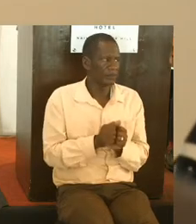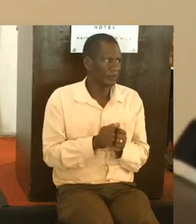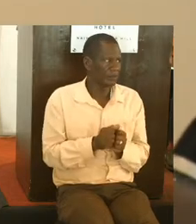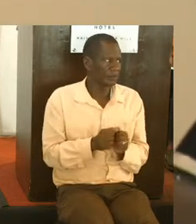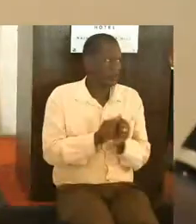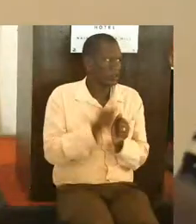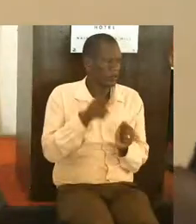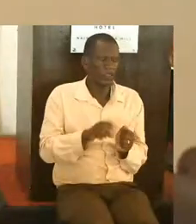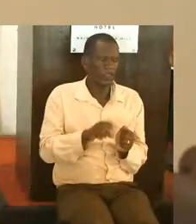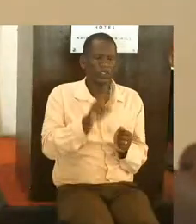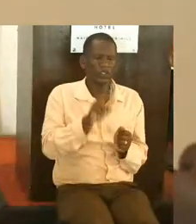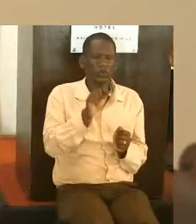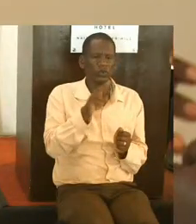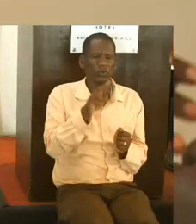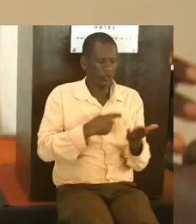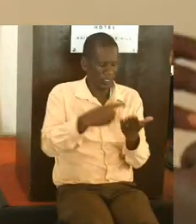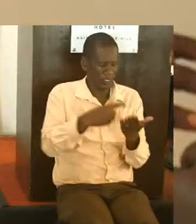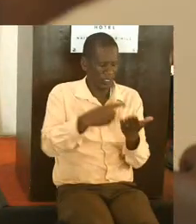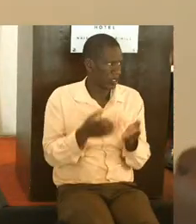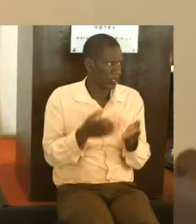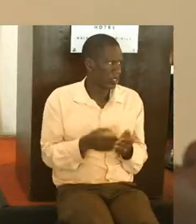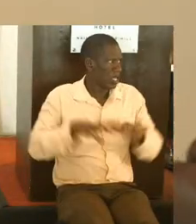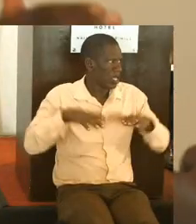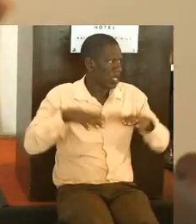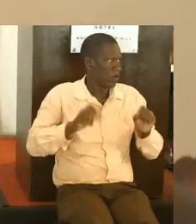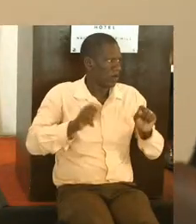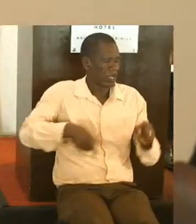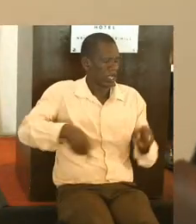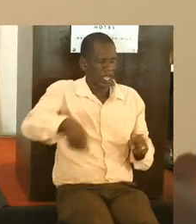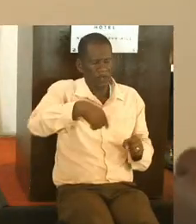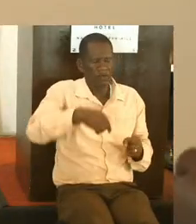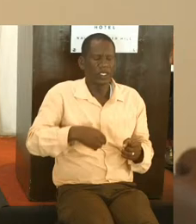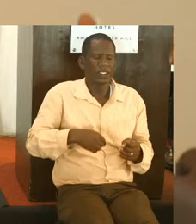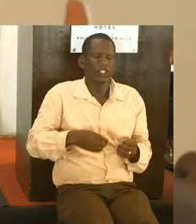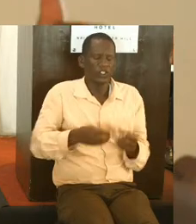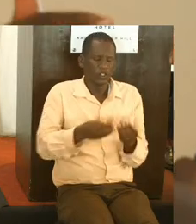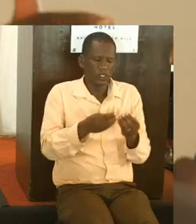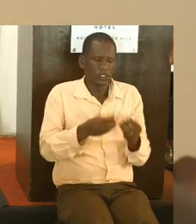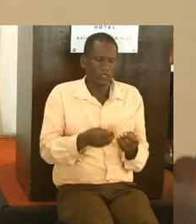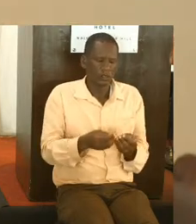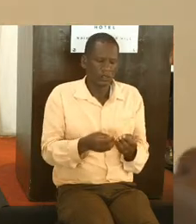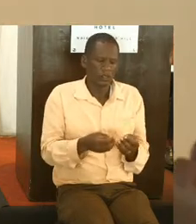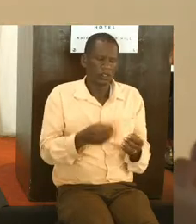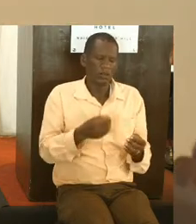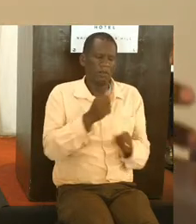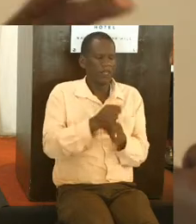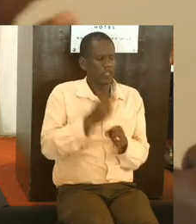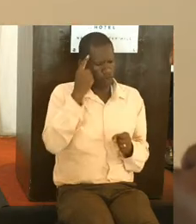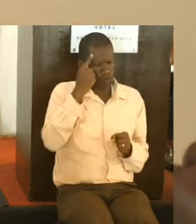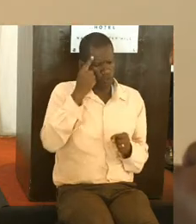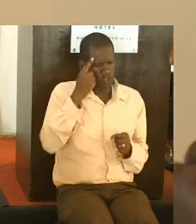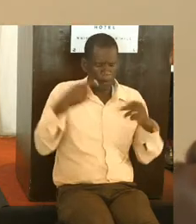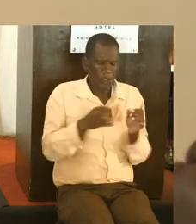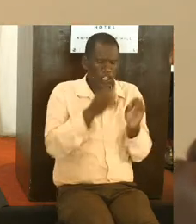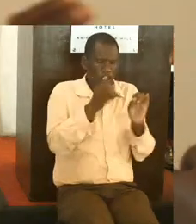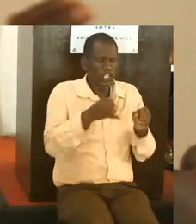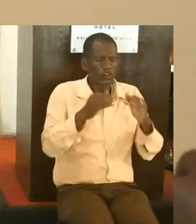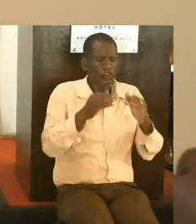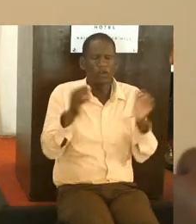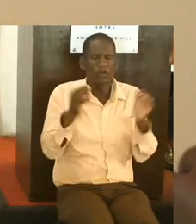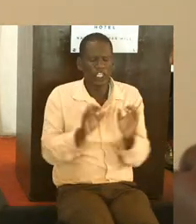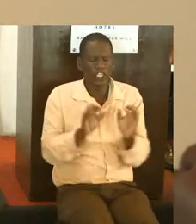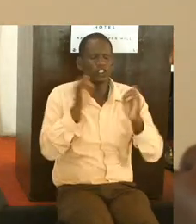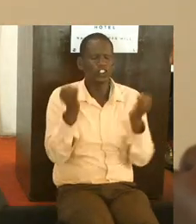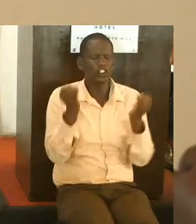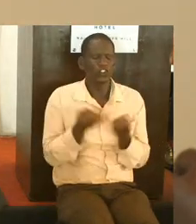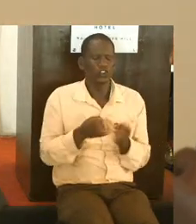with this utu conversation is how do we break the conscience of people at the individual level at